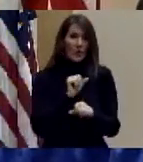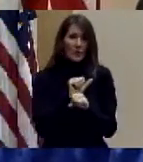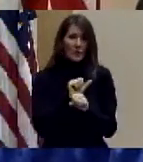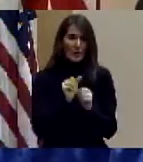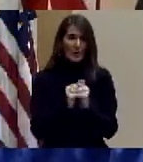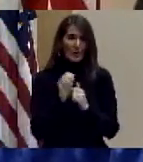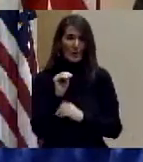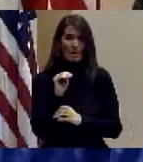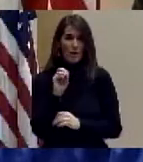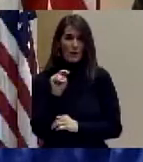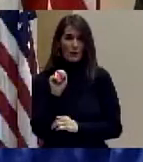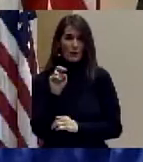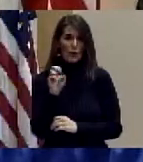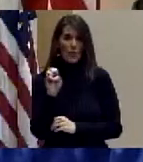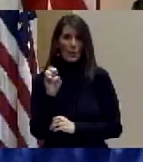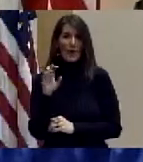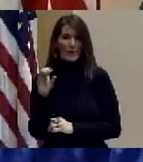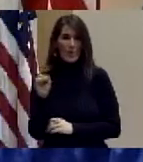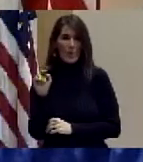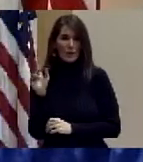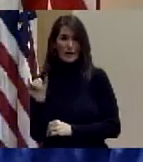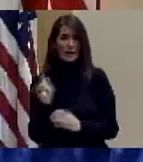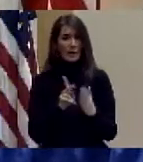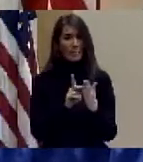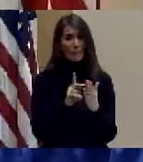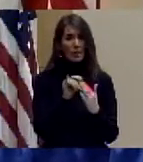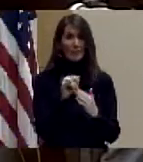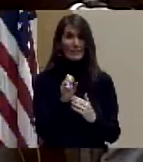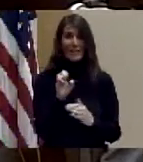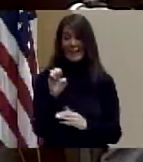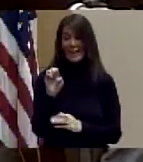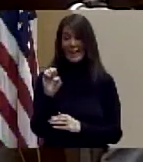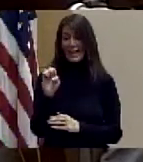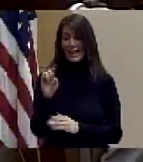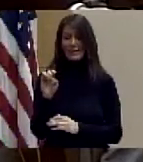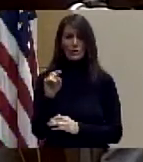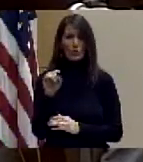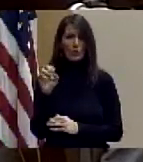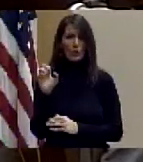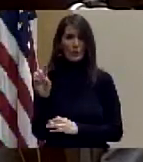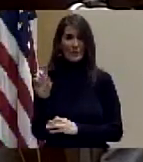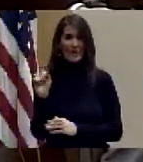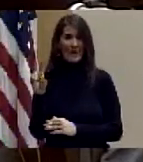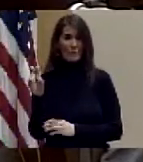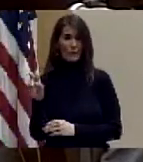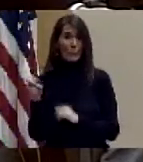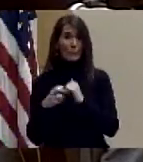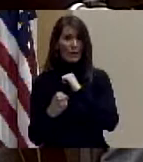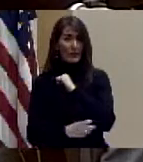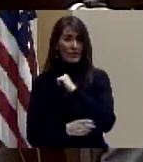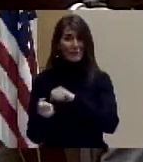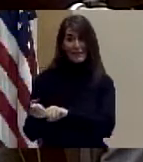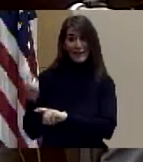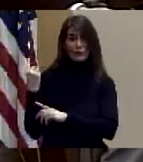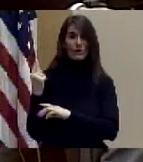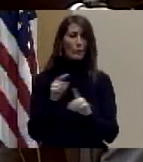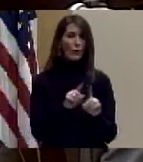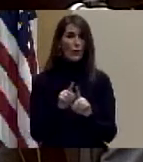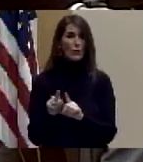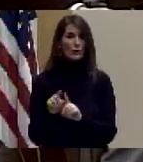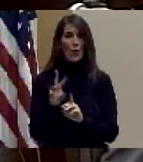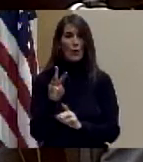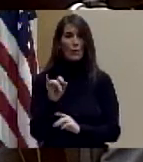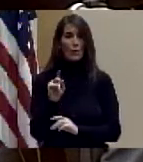Monroe County on projects such as the Edgewood Avenue Bridge last year and the much-needed Winton